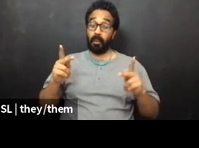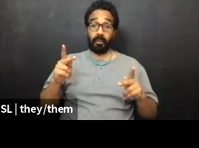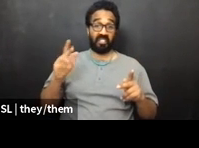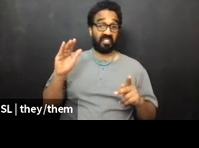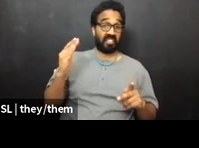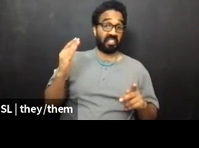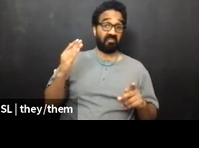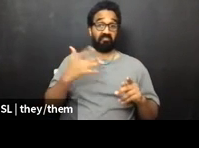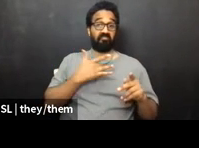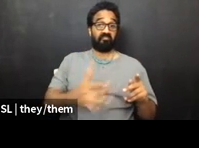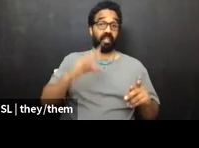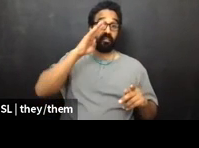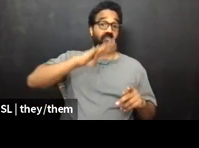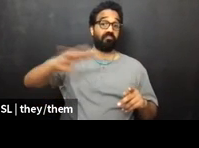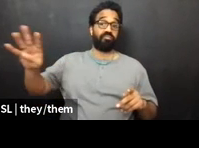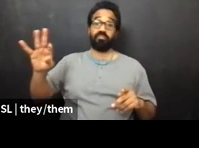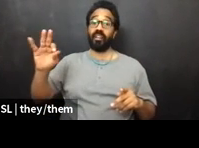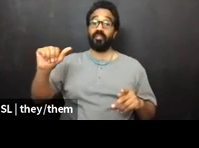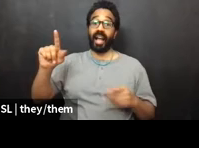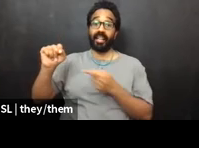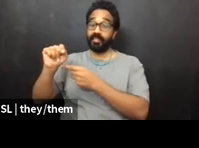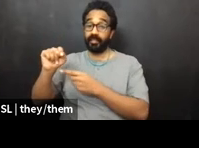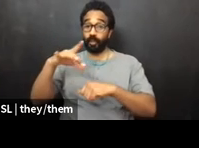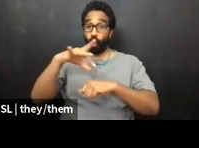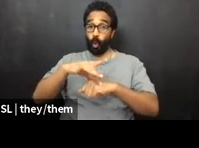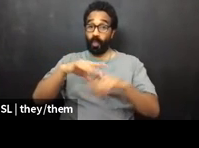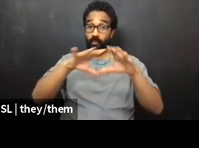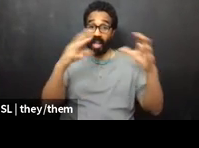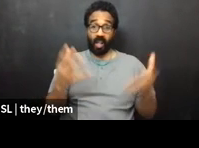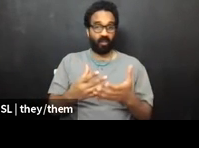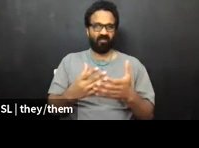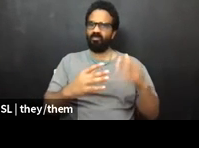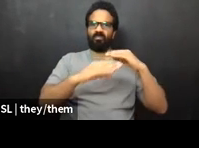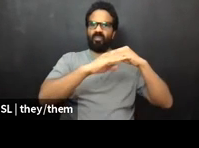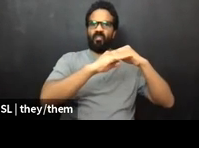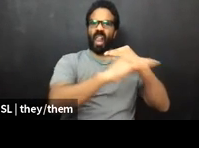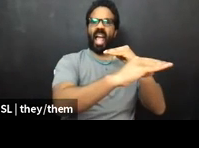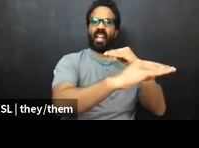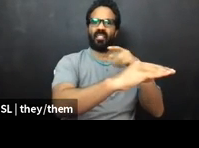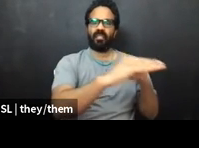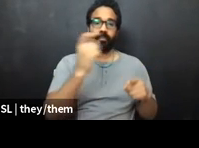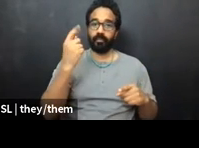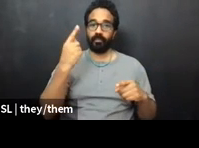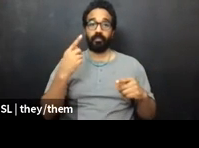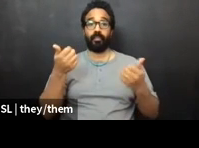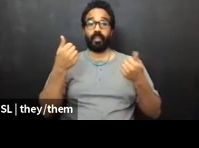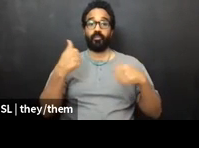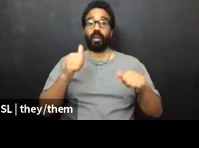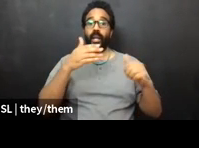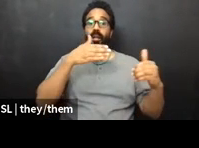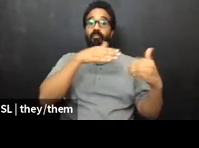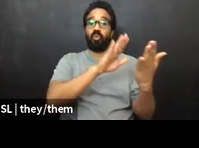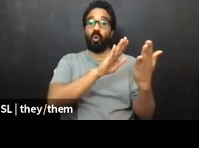factual information, no matter how concrete we think the facts may be, and come at an approach to understanding with a different